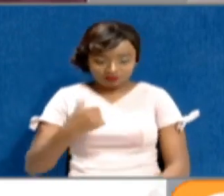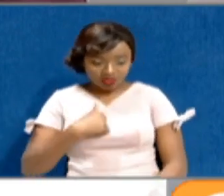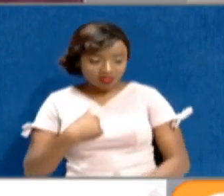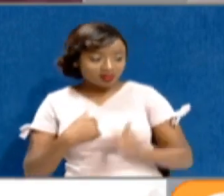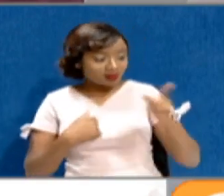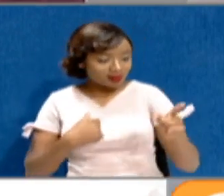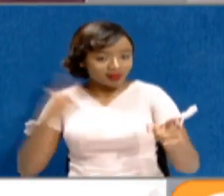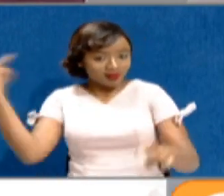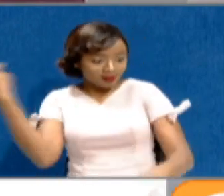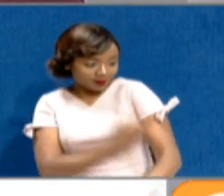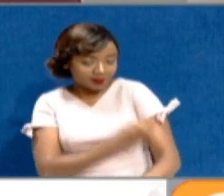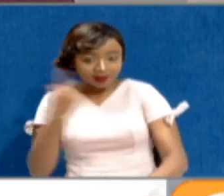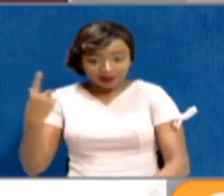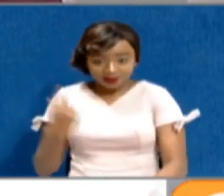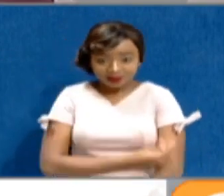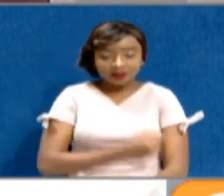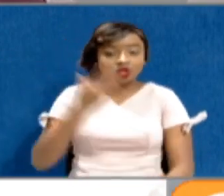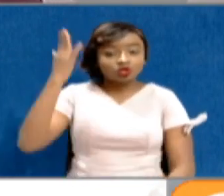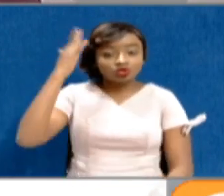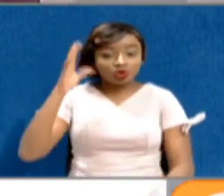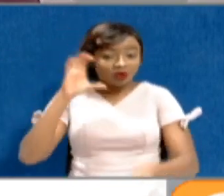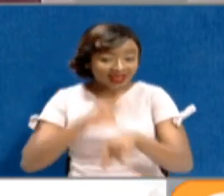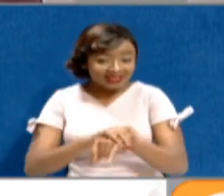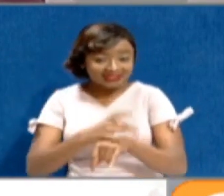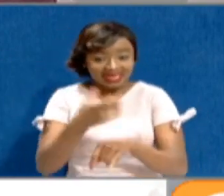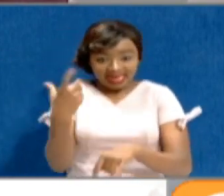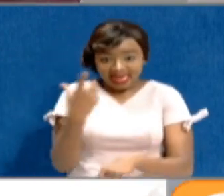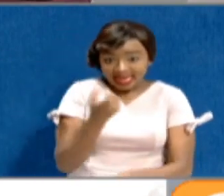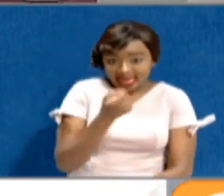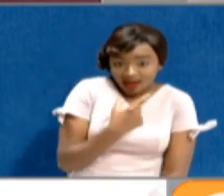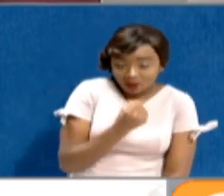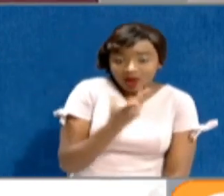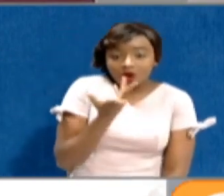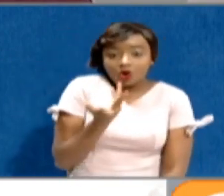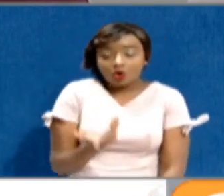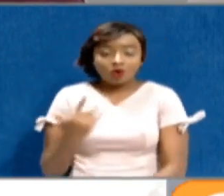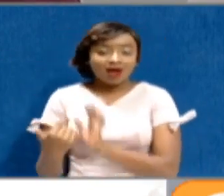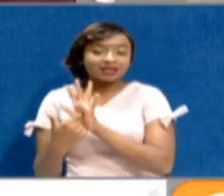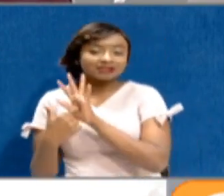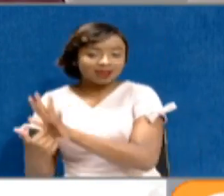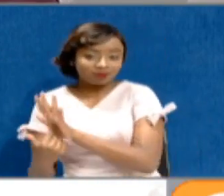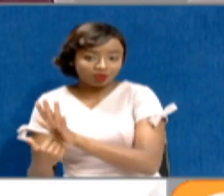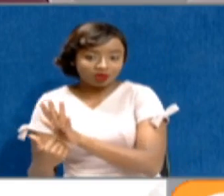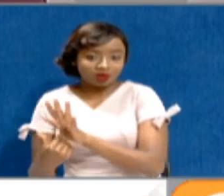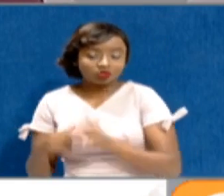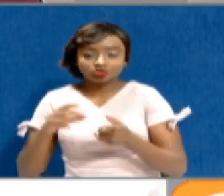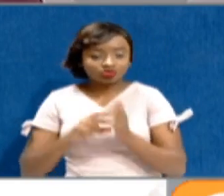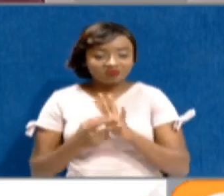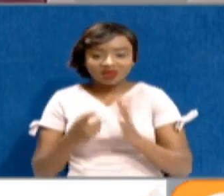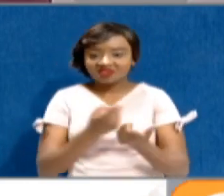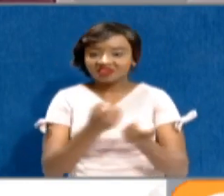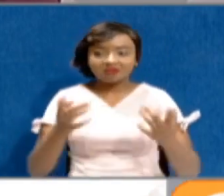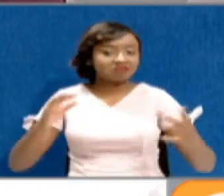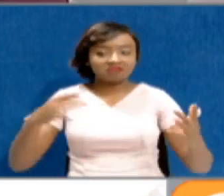them don't know whether they're getting the vaccine or whether they're getting the placebo. Right? So that means they would just report all of these things without